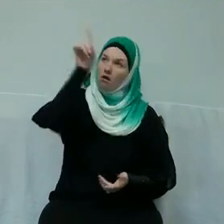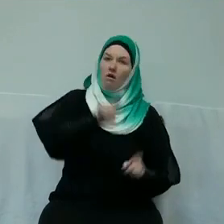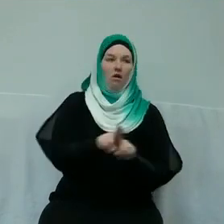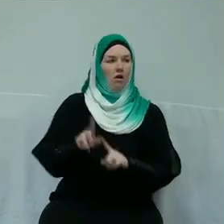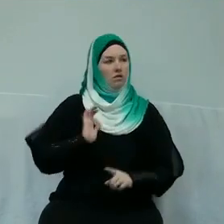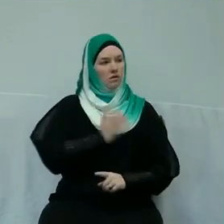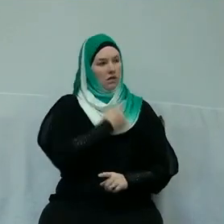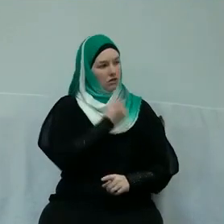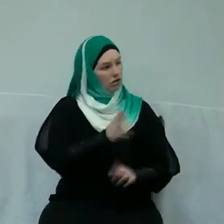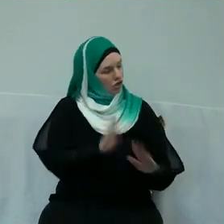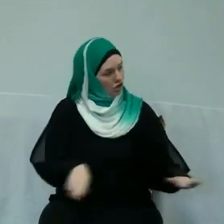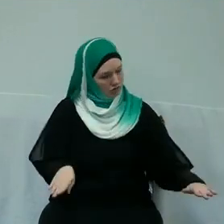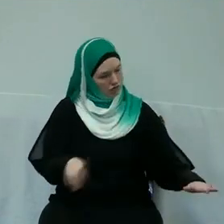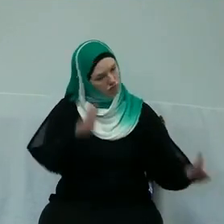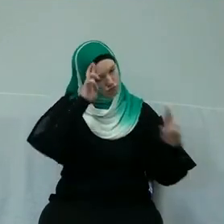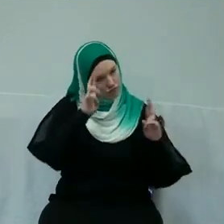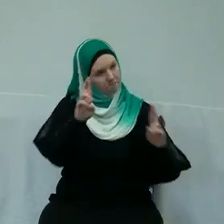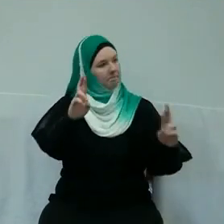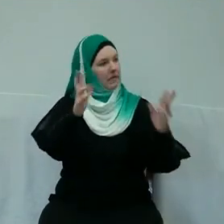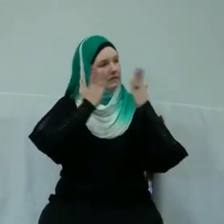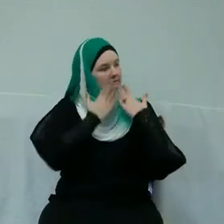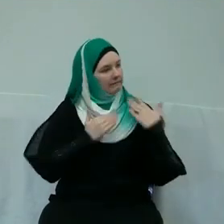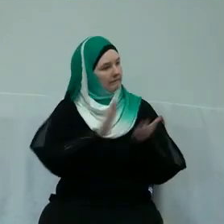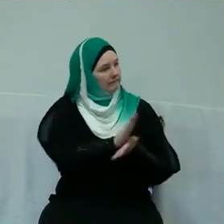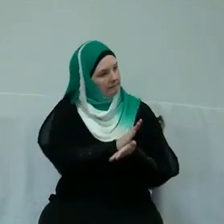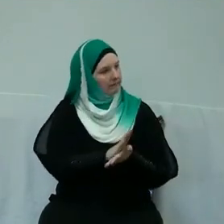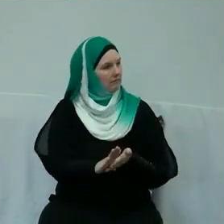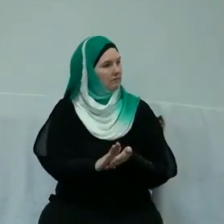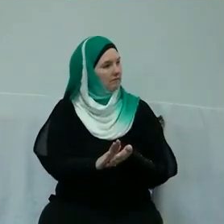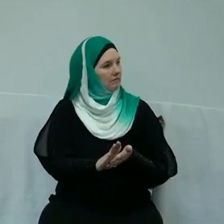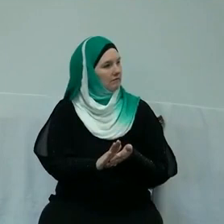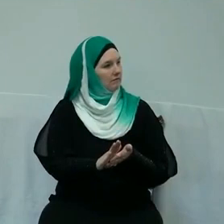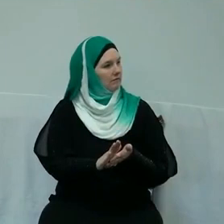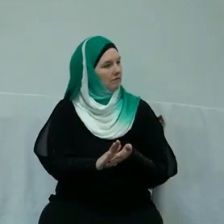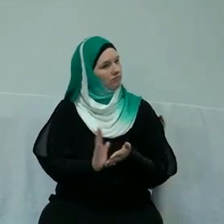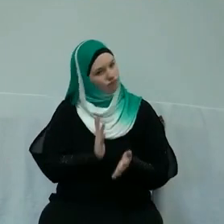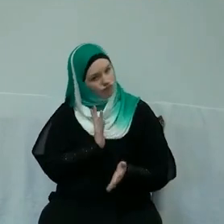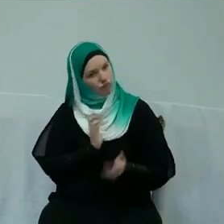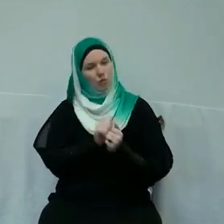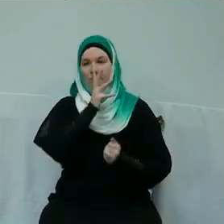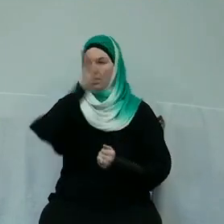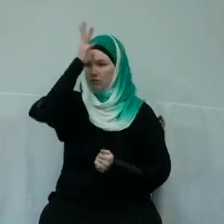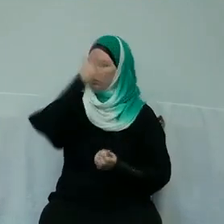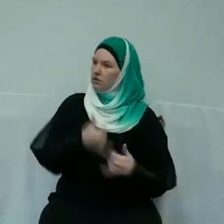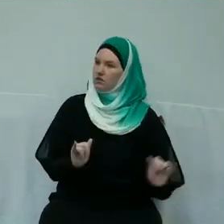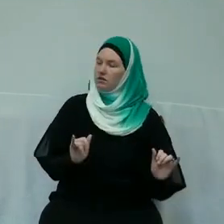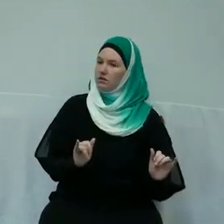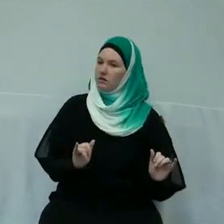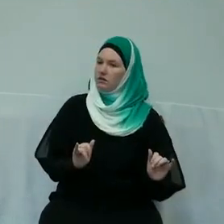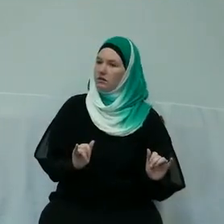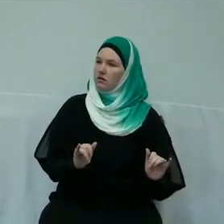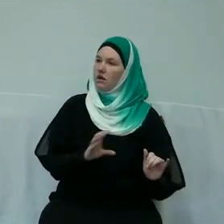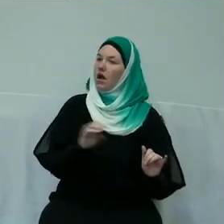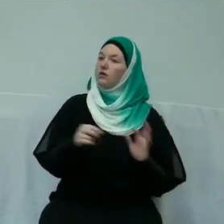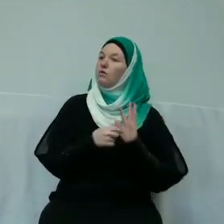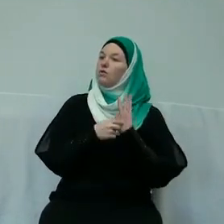tells children to be respectful, to be kind, to be decent, to be courteous with their parents, and to